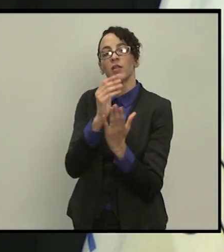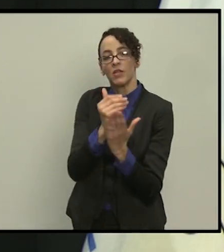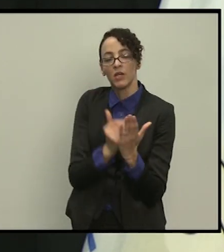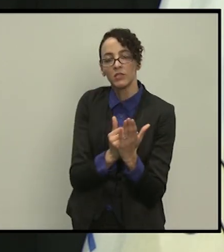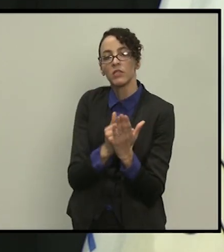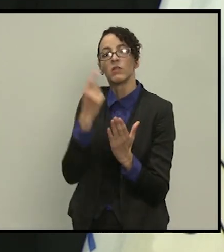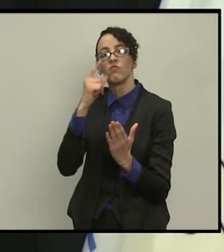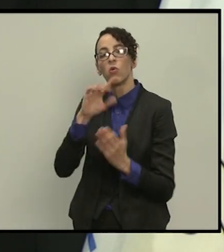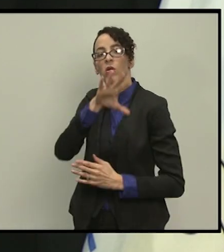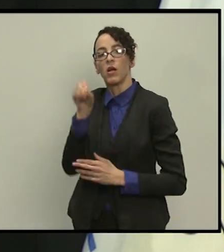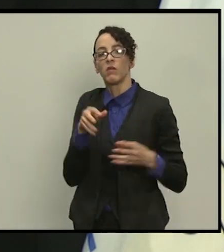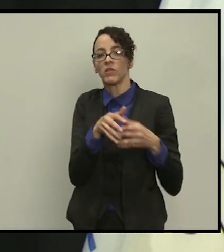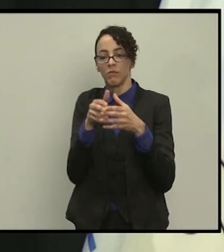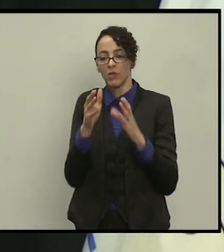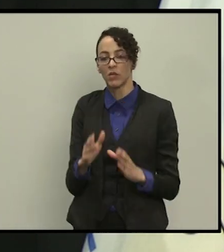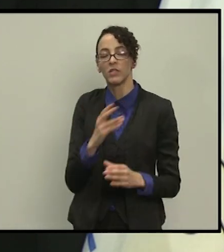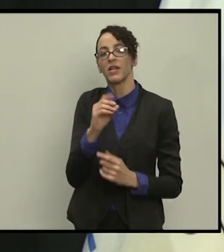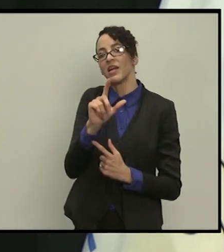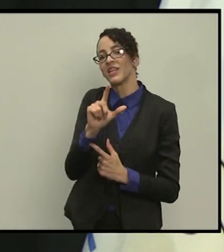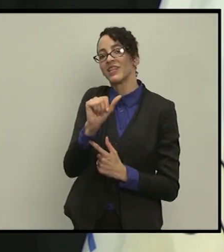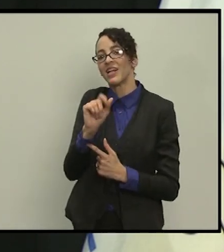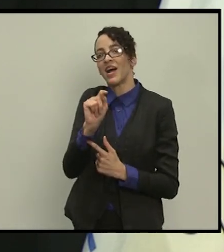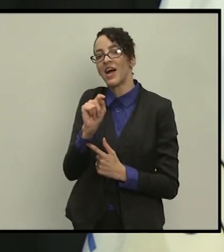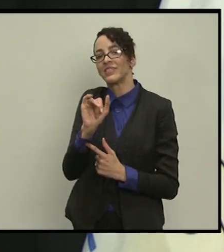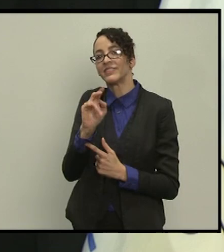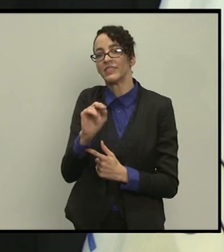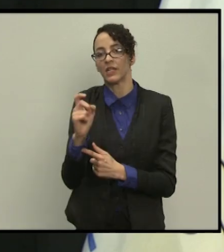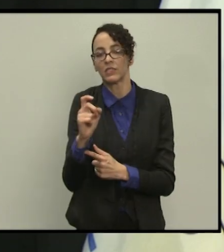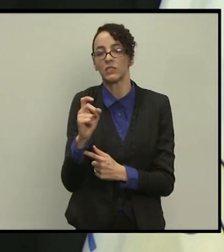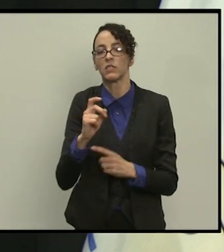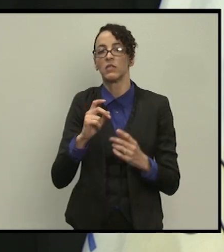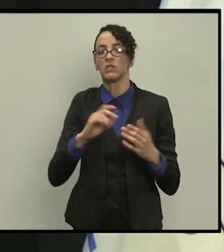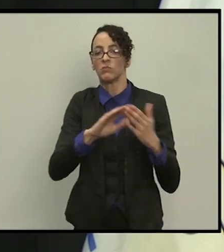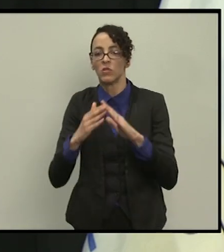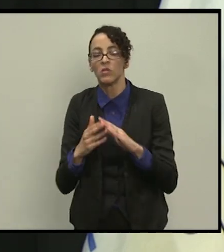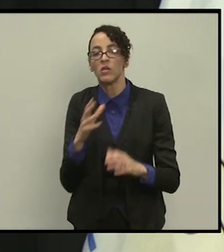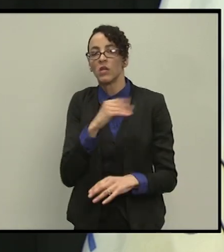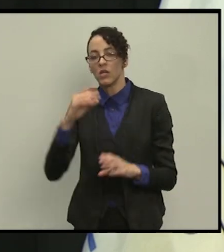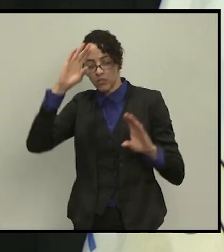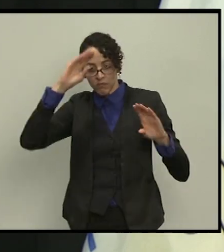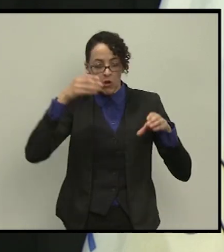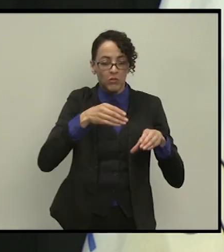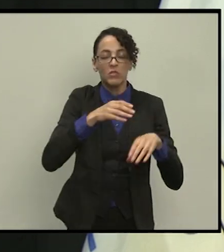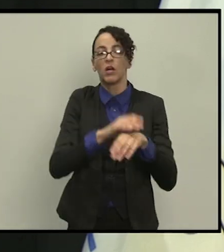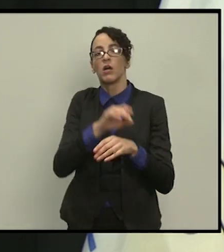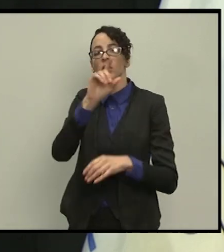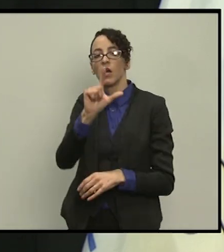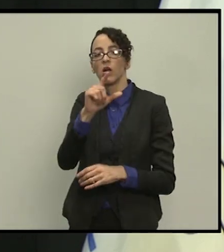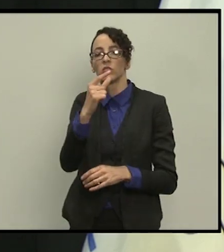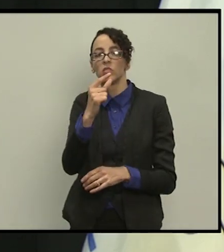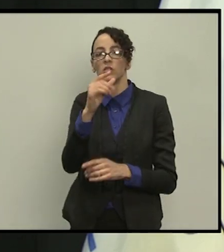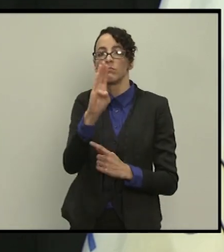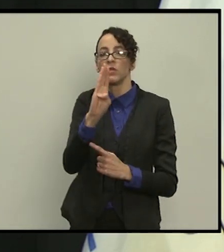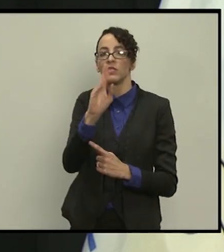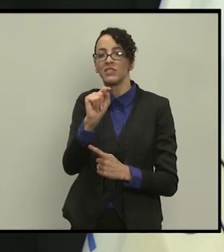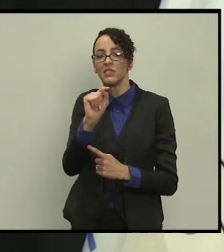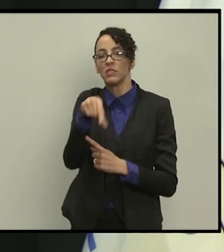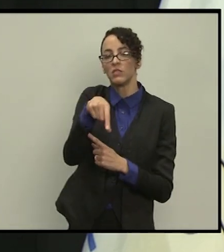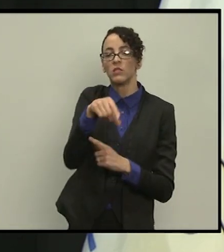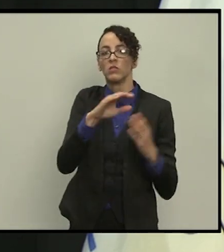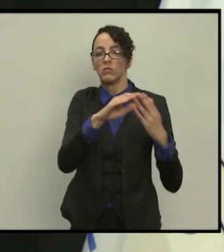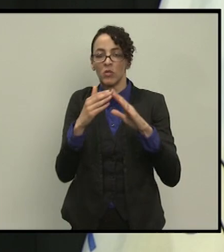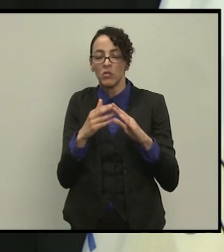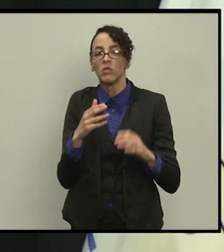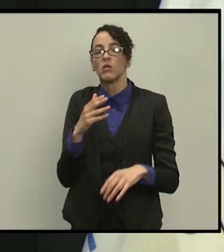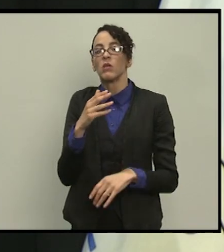and also by focus area, working with our faith-based communities, with our LGBT communities, and working around education, and